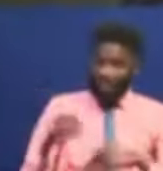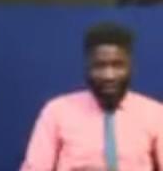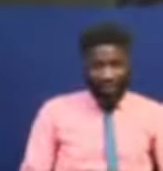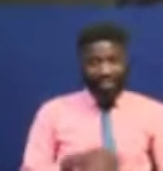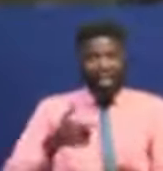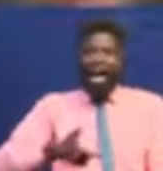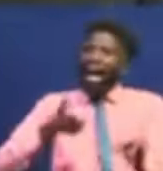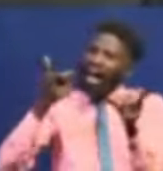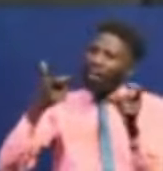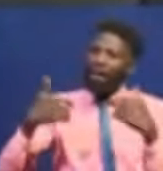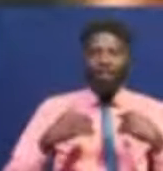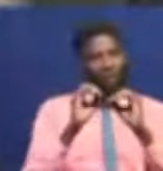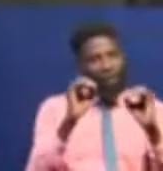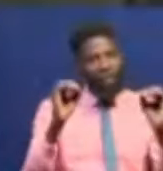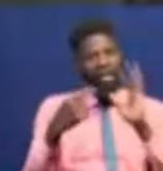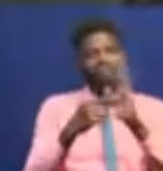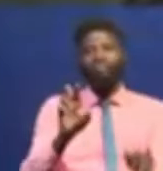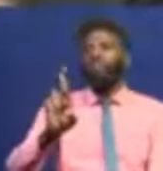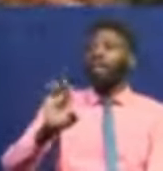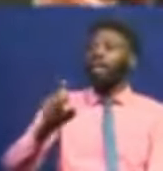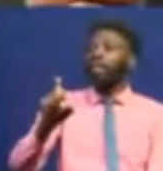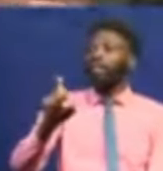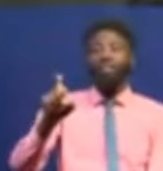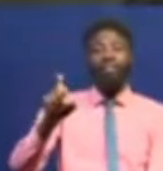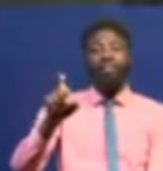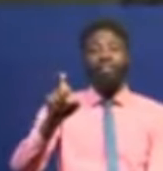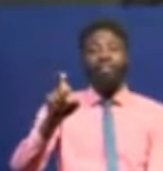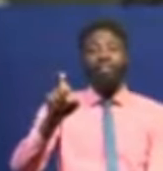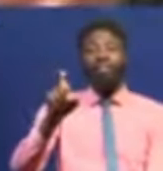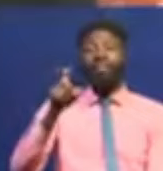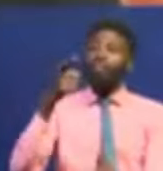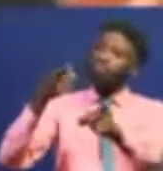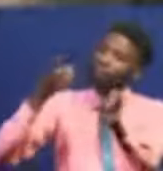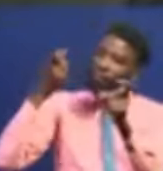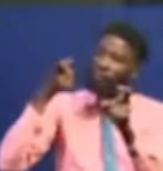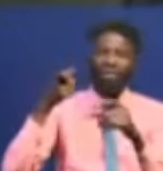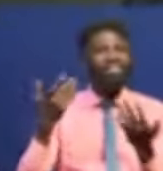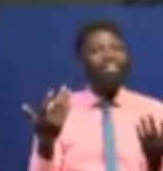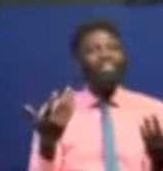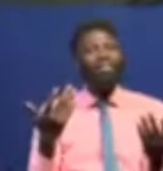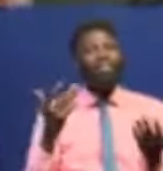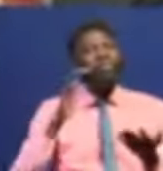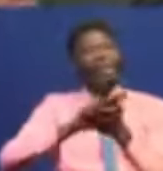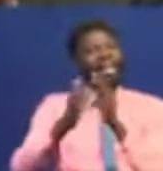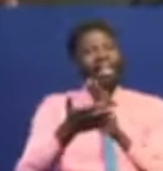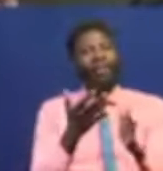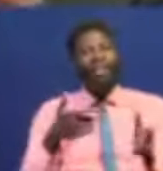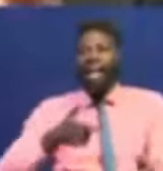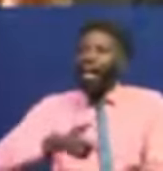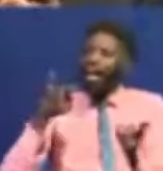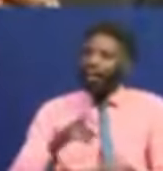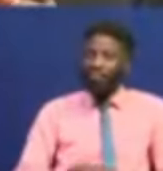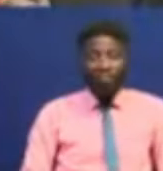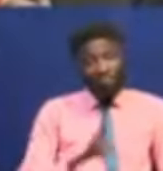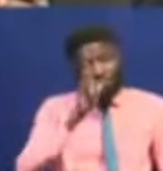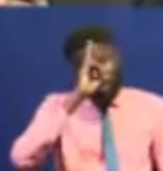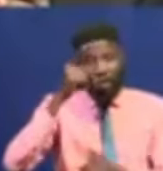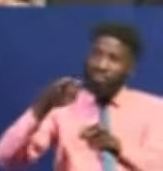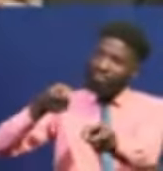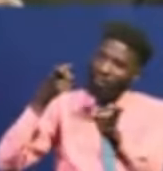unarmed, like in the case of Rex, who was shot in the middle of the night, unarmed, who have been shot by